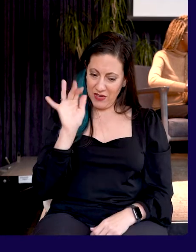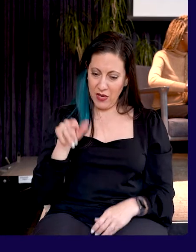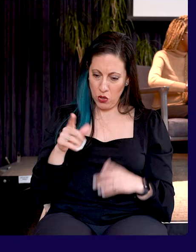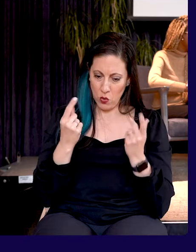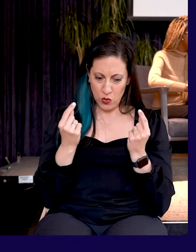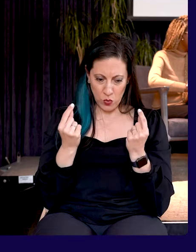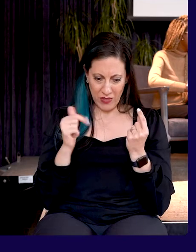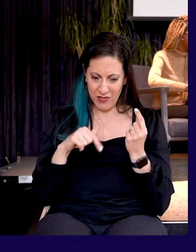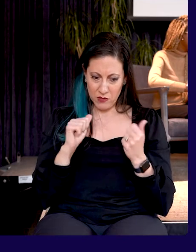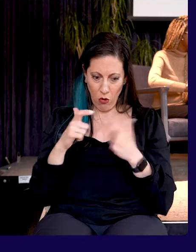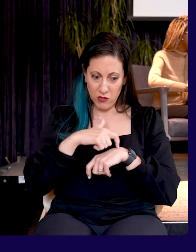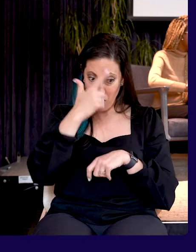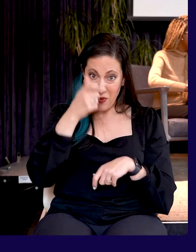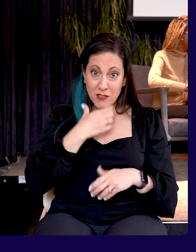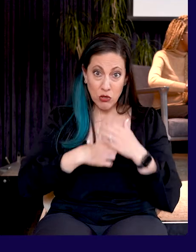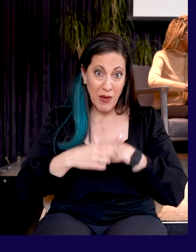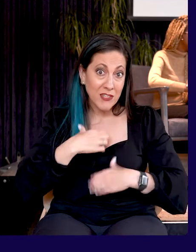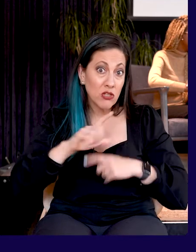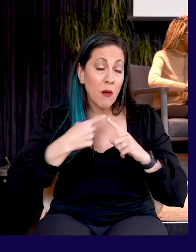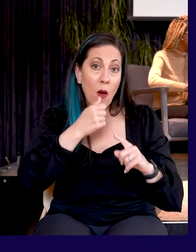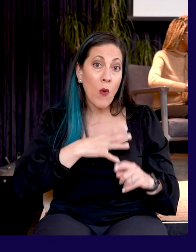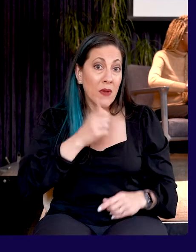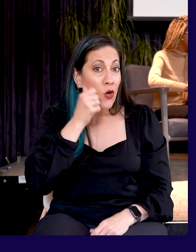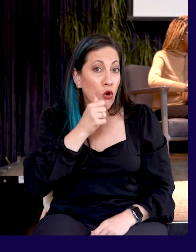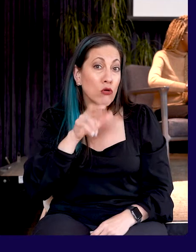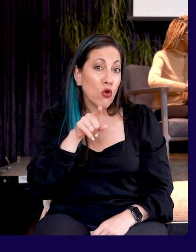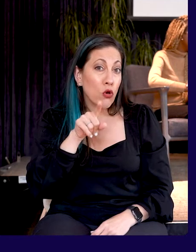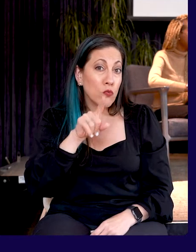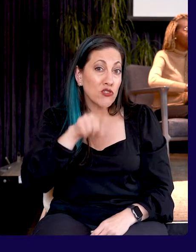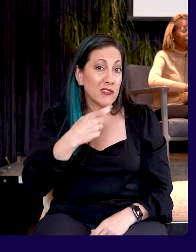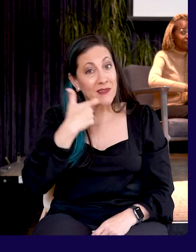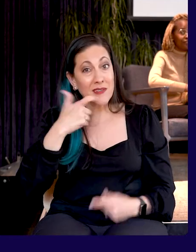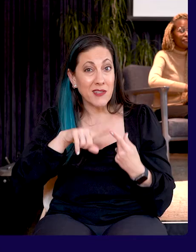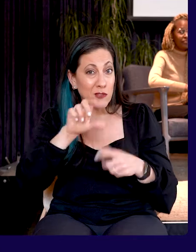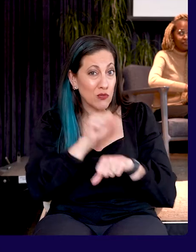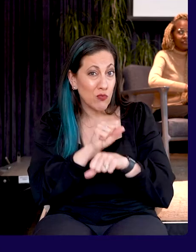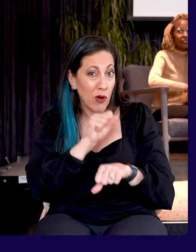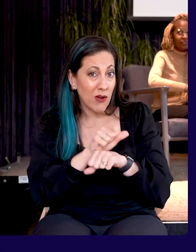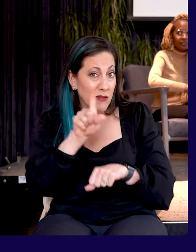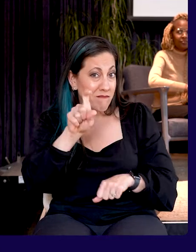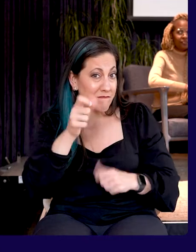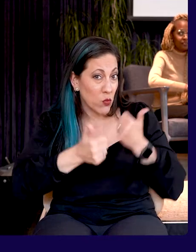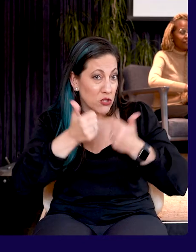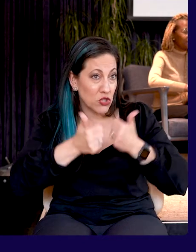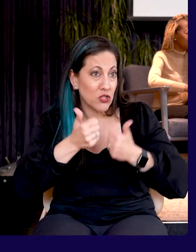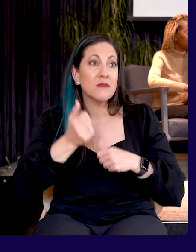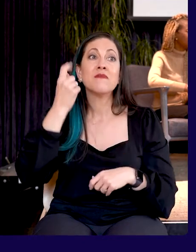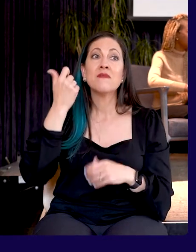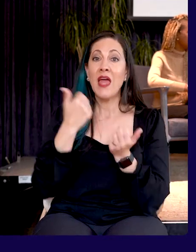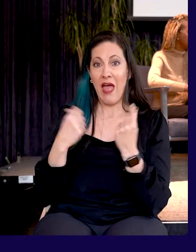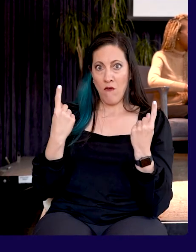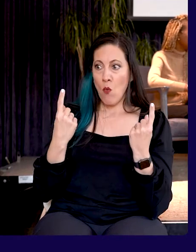time because your passion is advancing women and girls? Or are you just a workaholic? Yeah. Because while everybody else